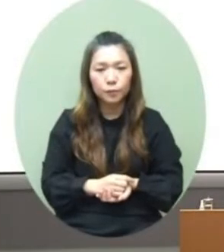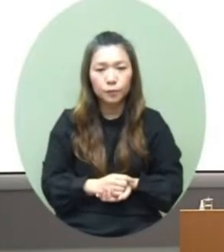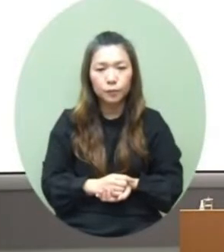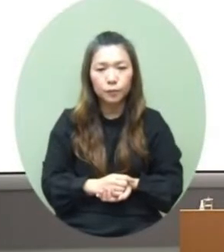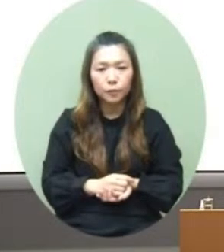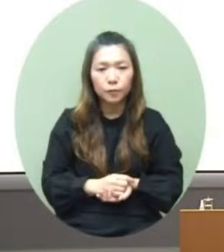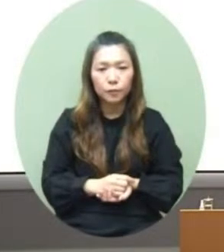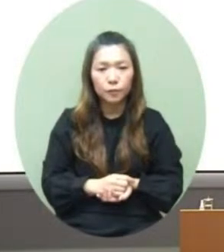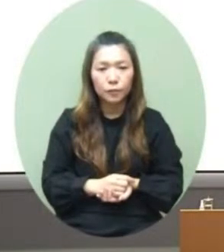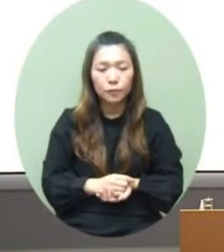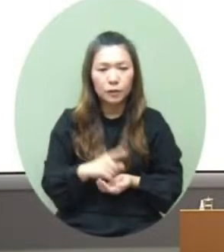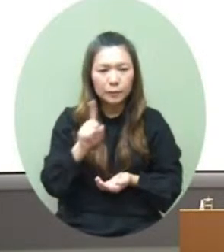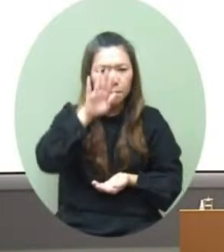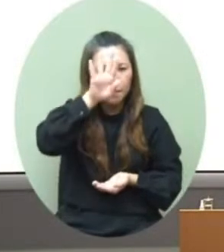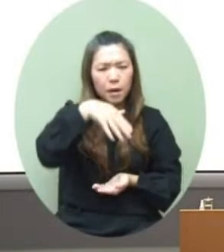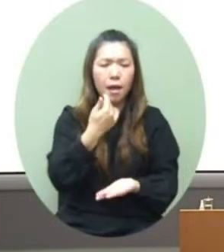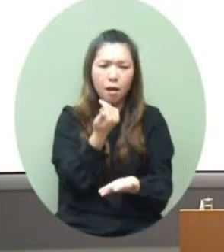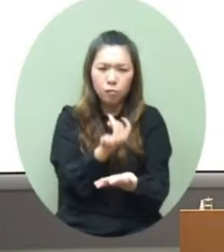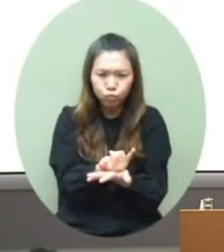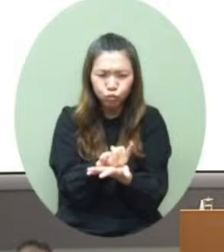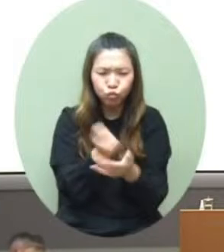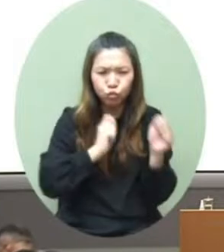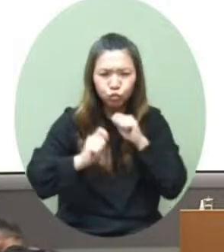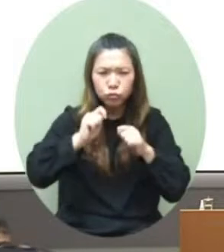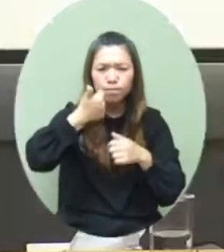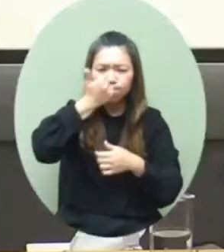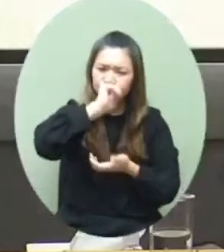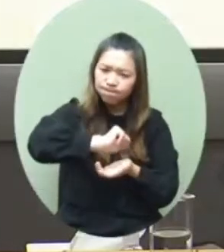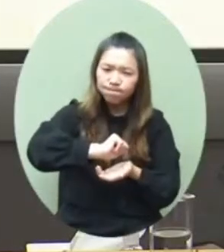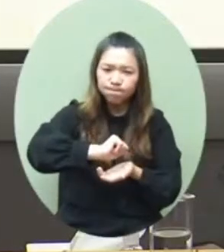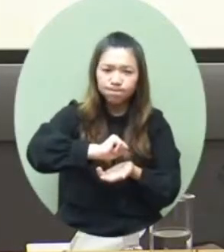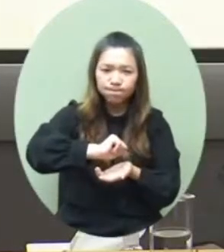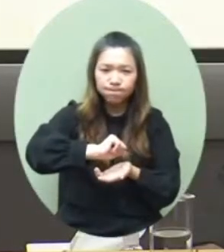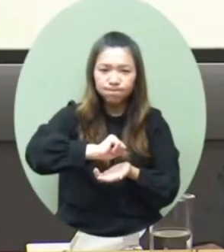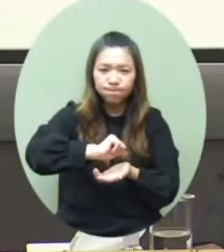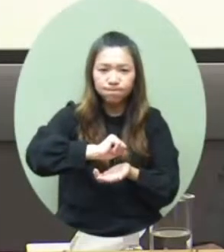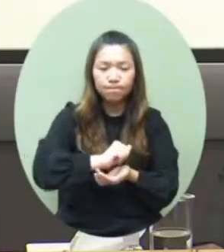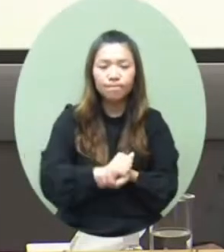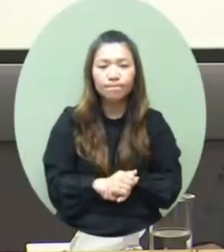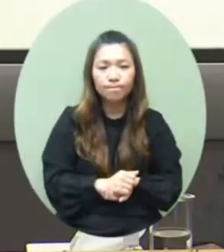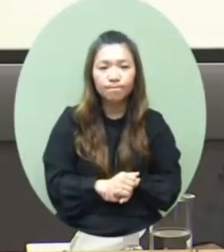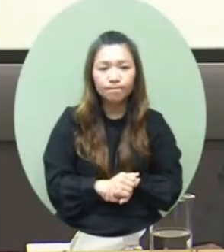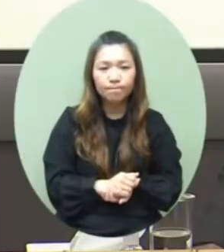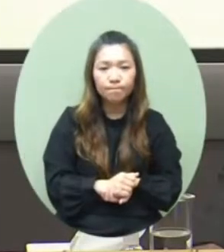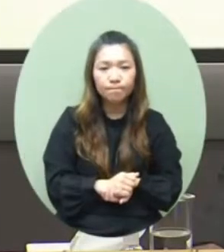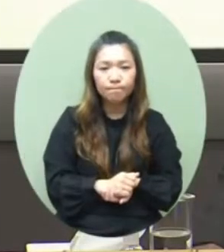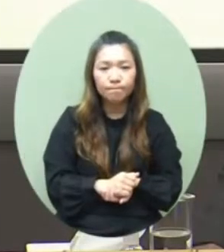success of this campaign, I think it is pretty difficult to have a very